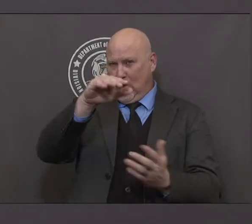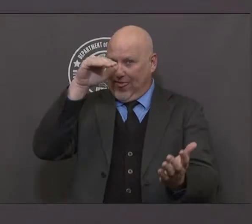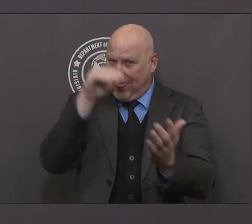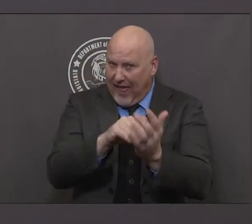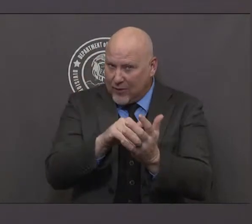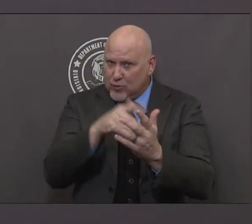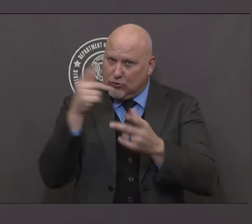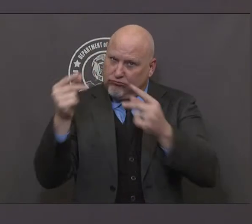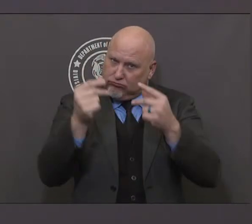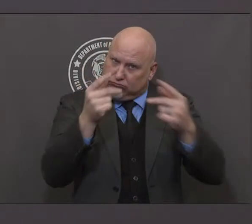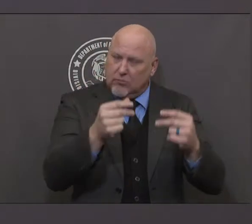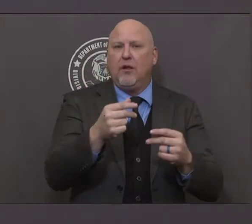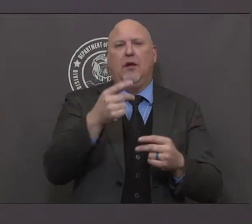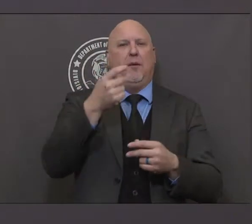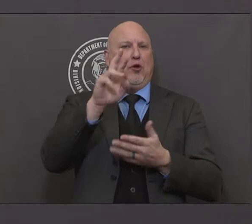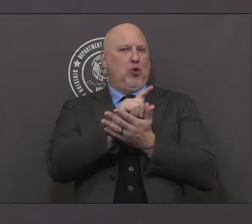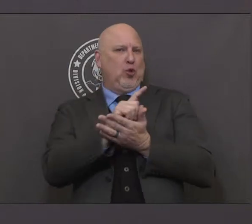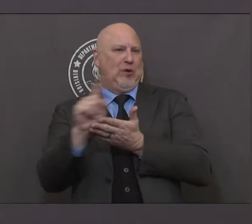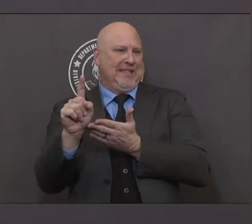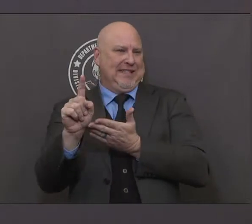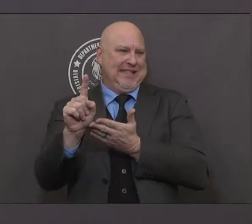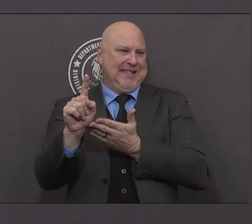in March,